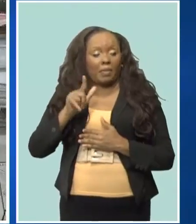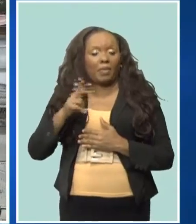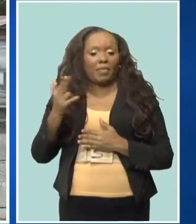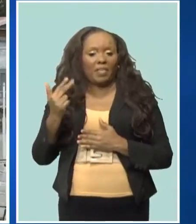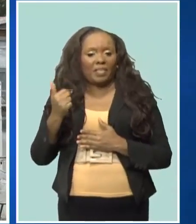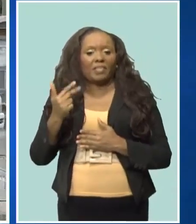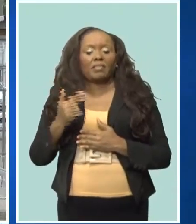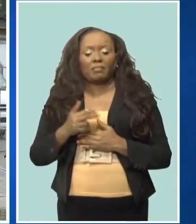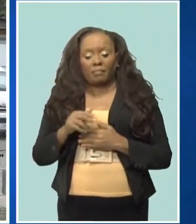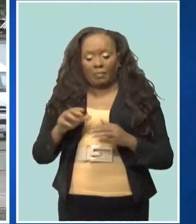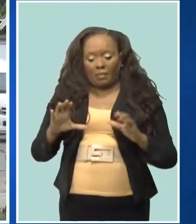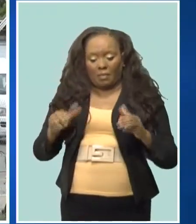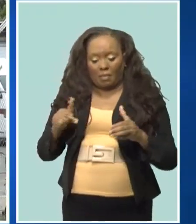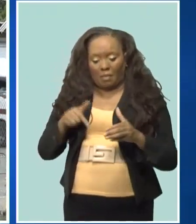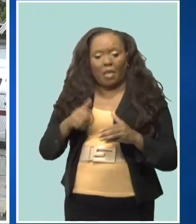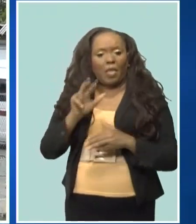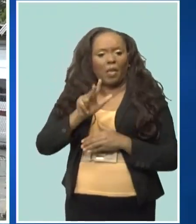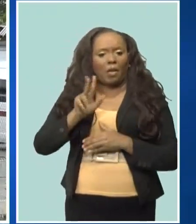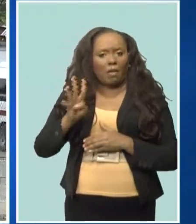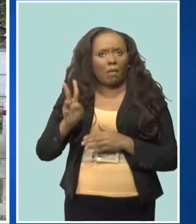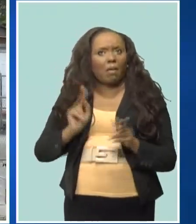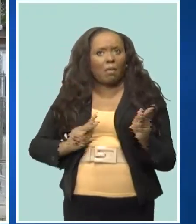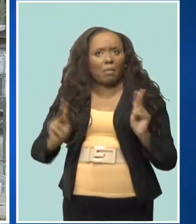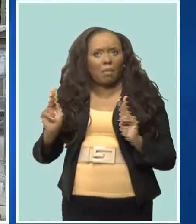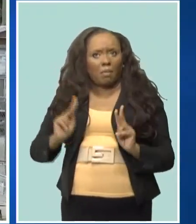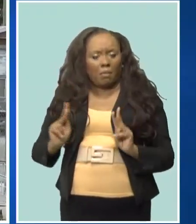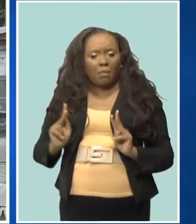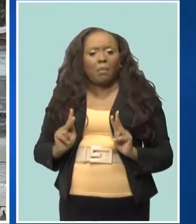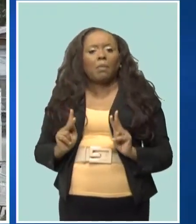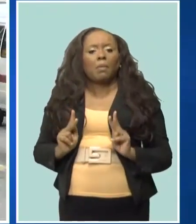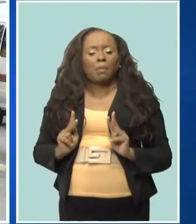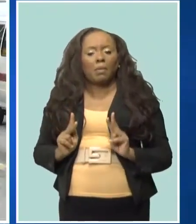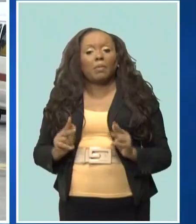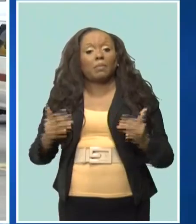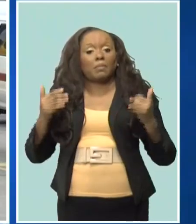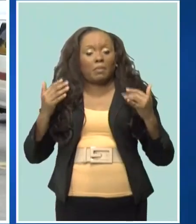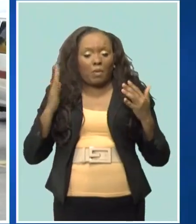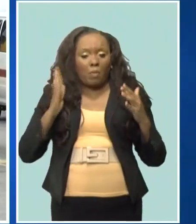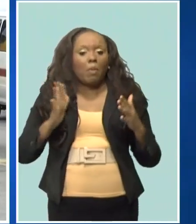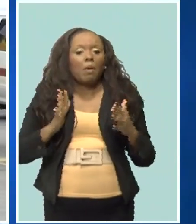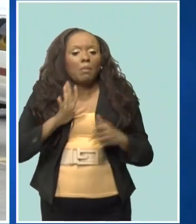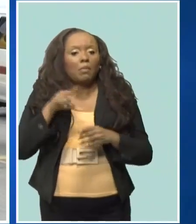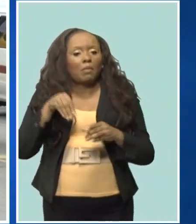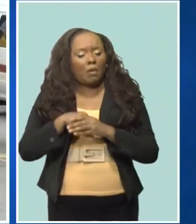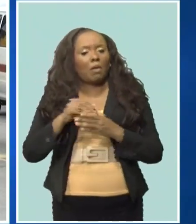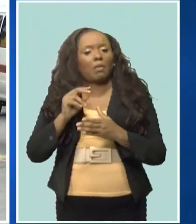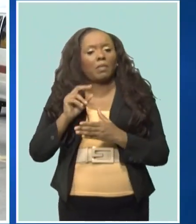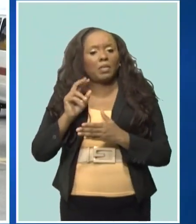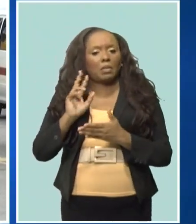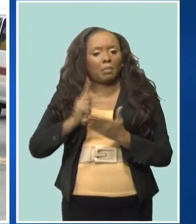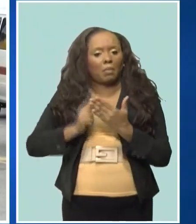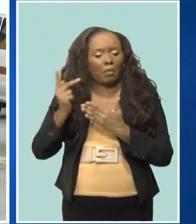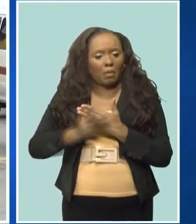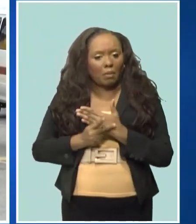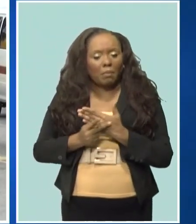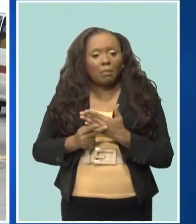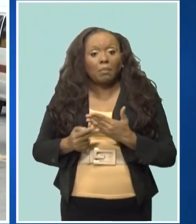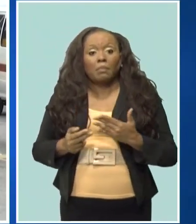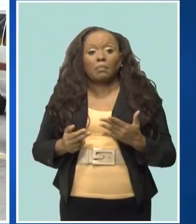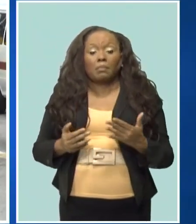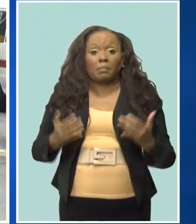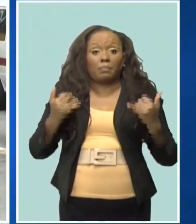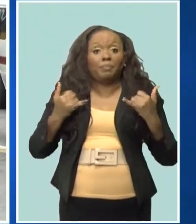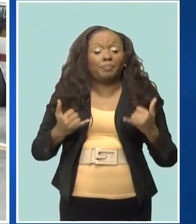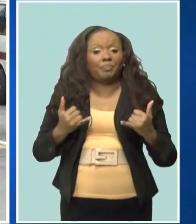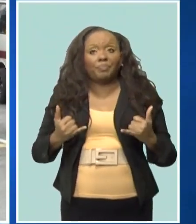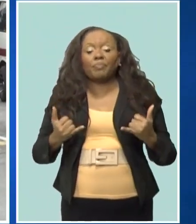of 34 individuals that would have had the pleasure of completing that course. We would like to take this opportunity